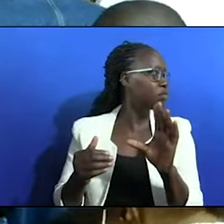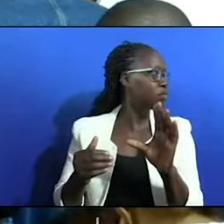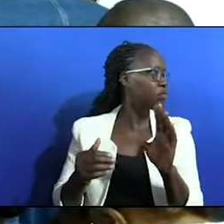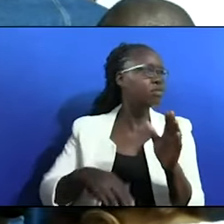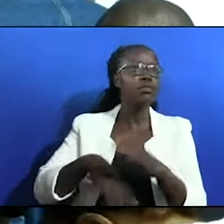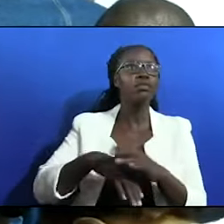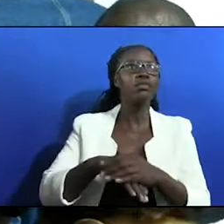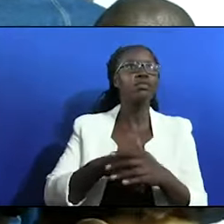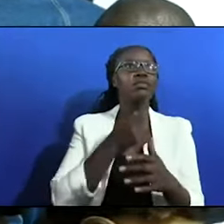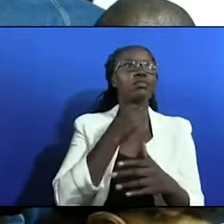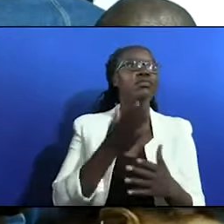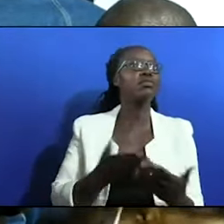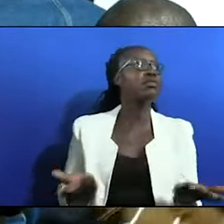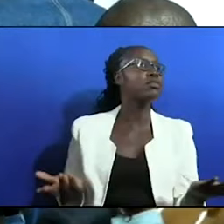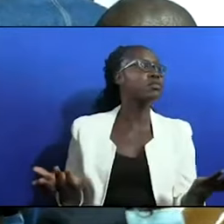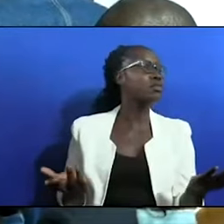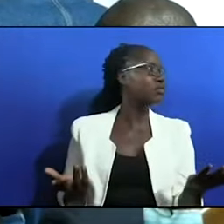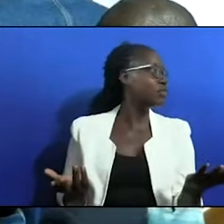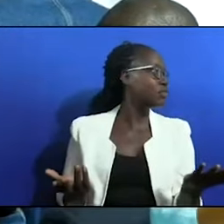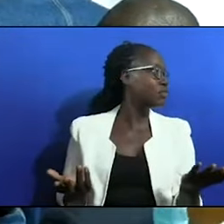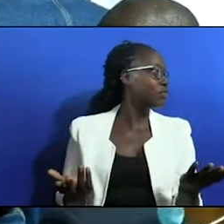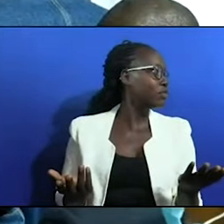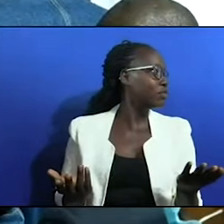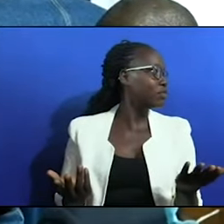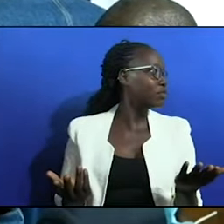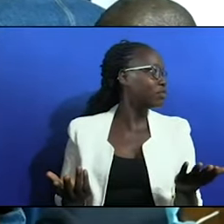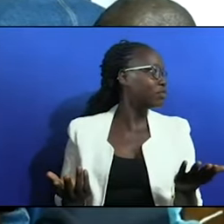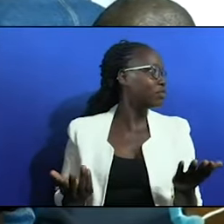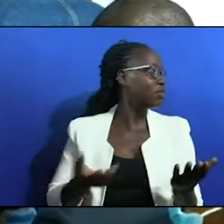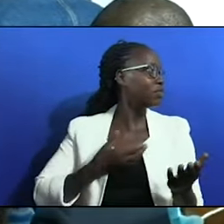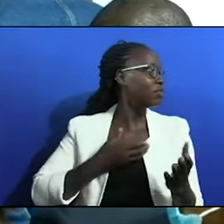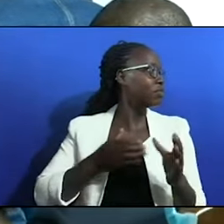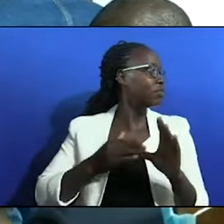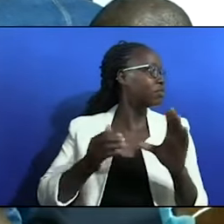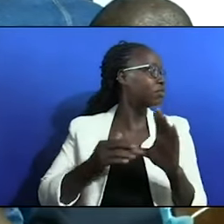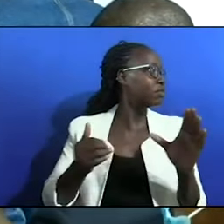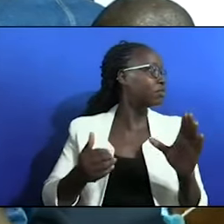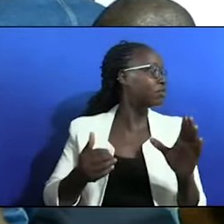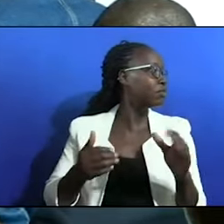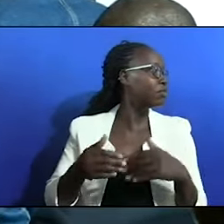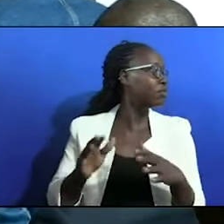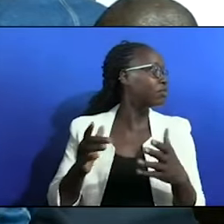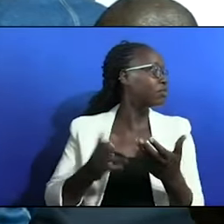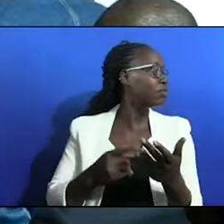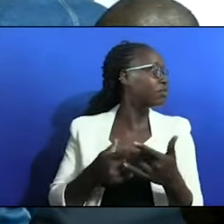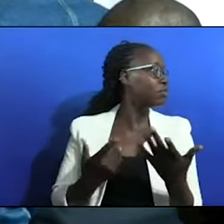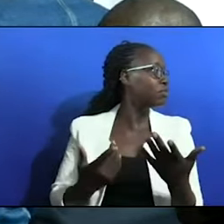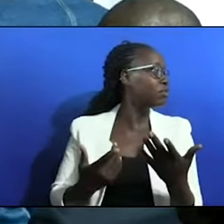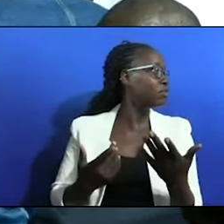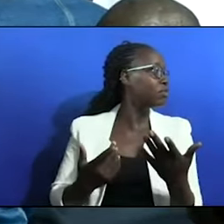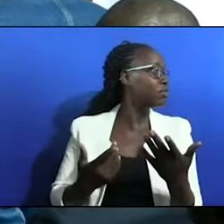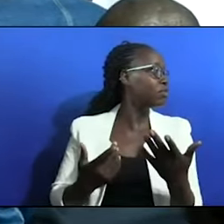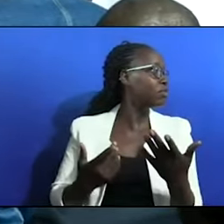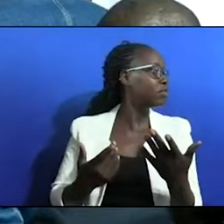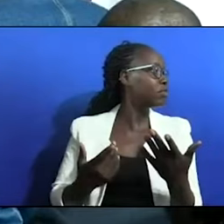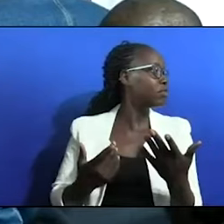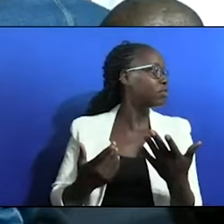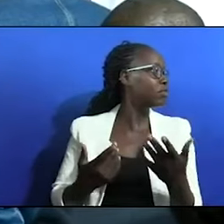watch football, where are you? The owner of Chelsea. How much did he lose because of the war in